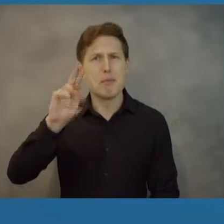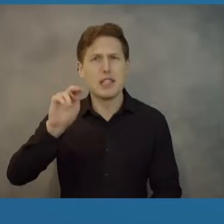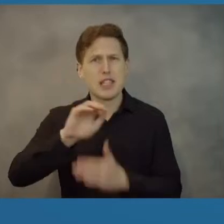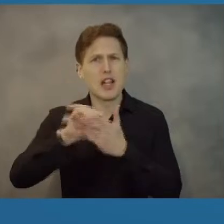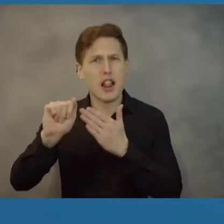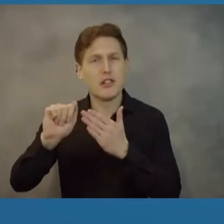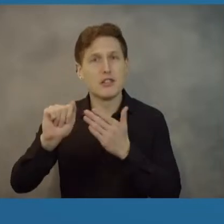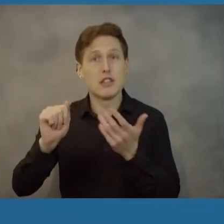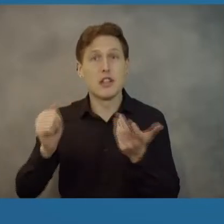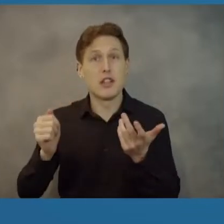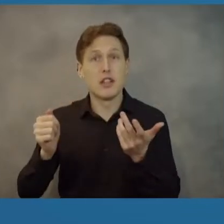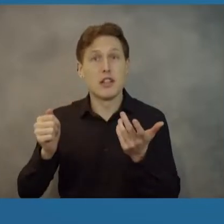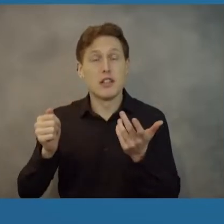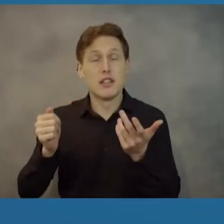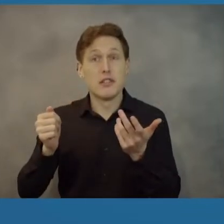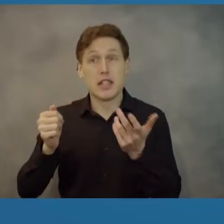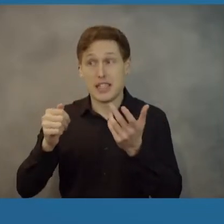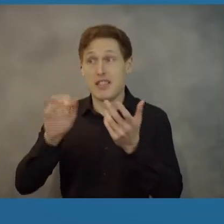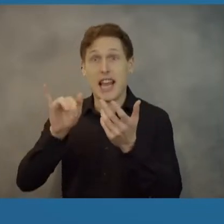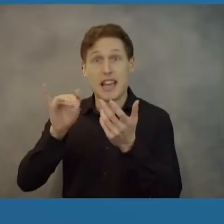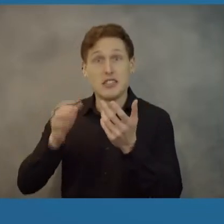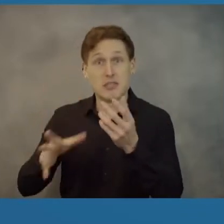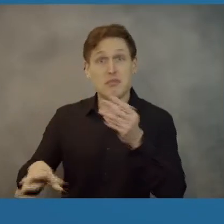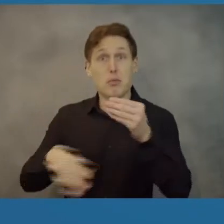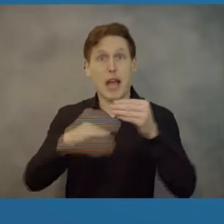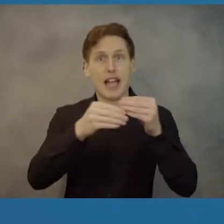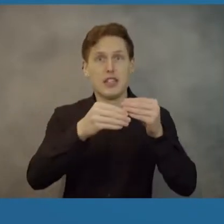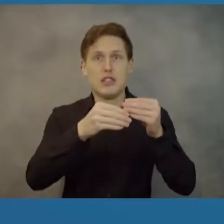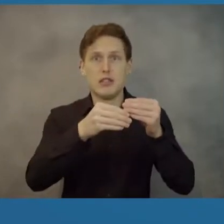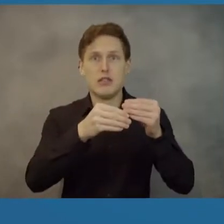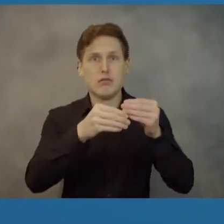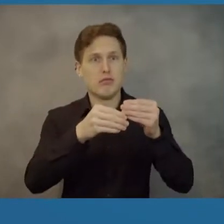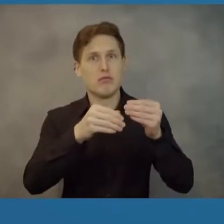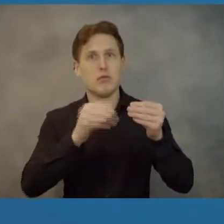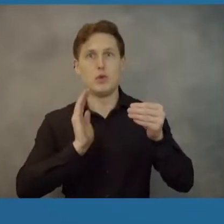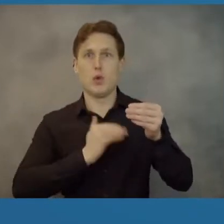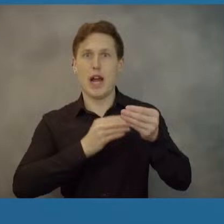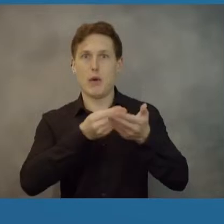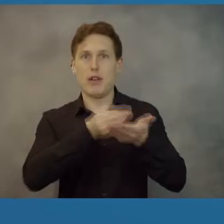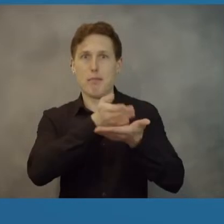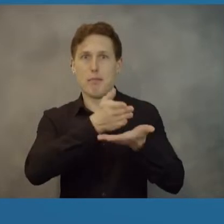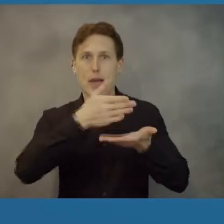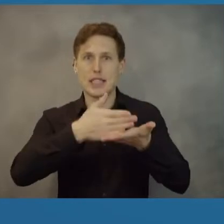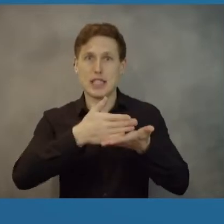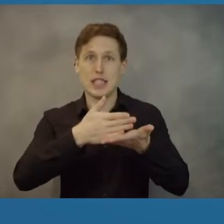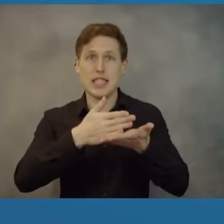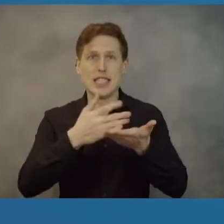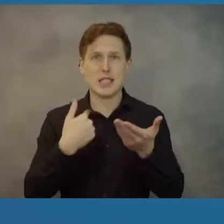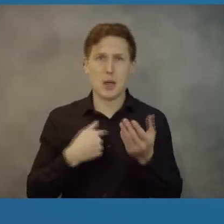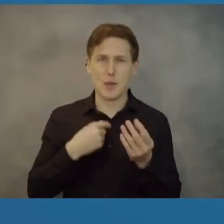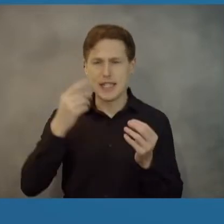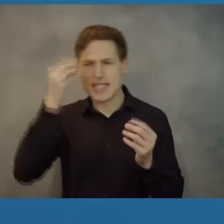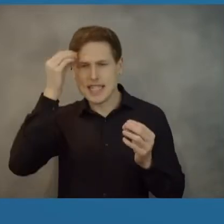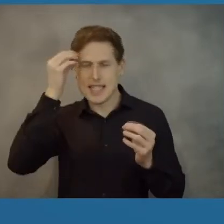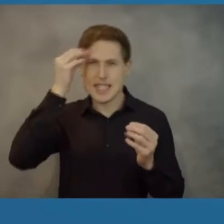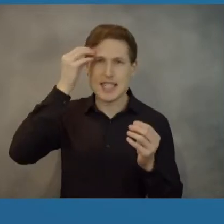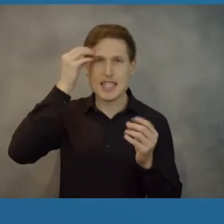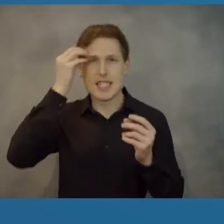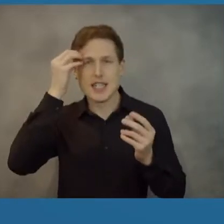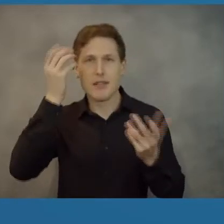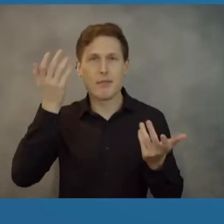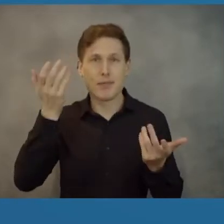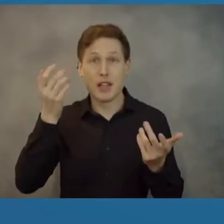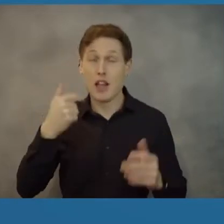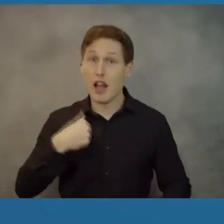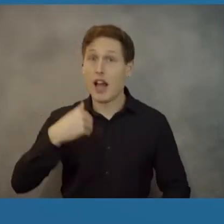added on to the cost of our budget. So we're wrestling with this. I'm cognizant of the